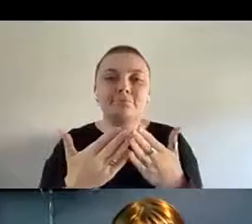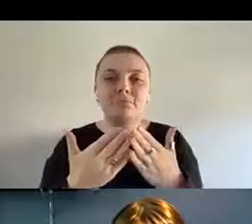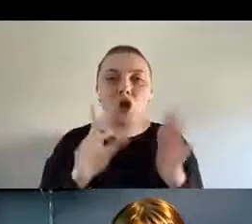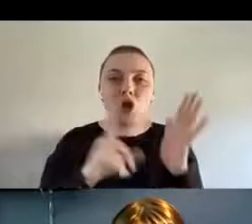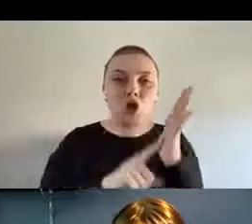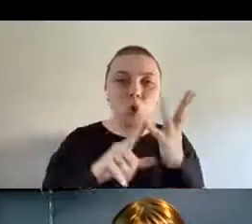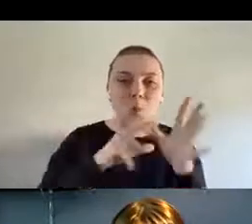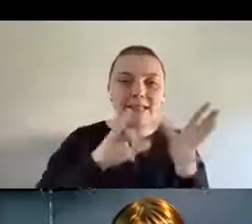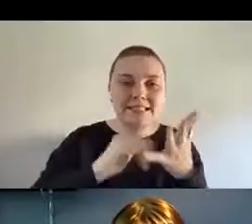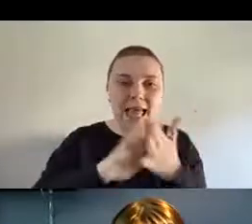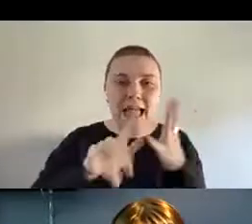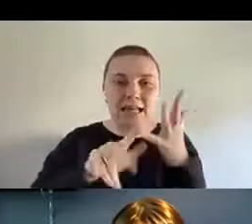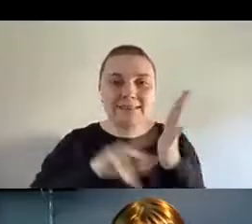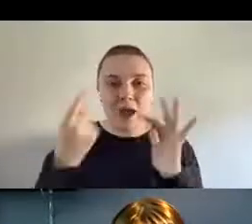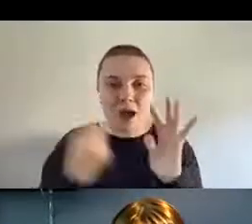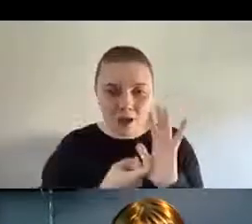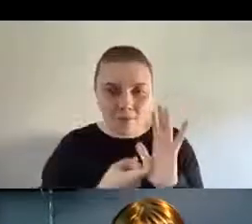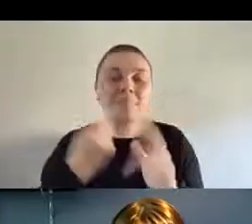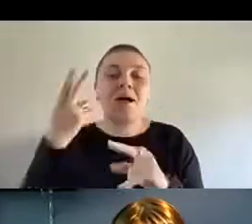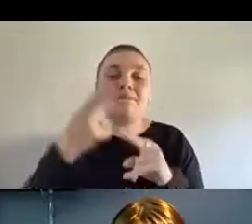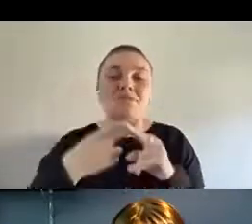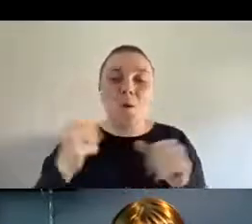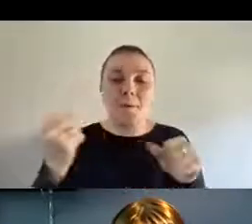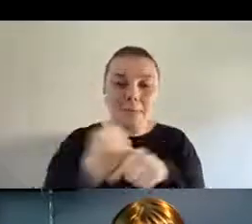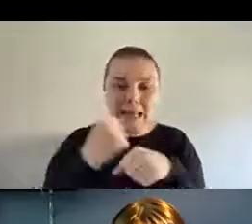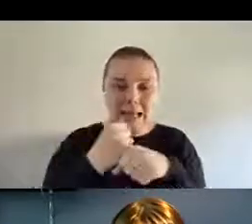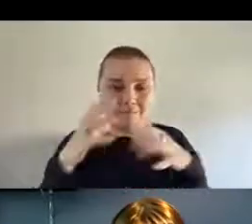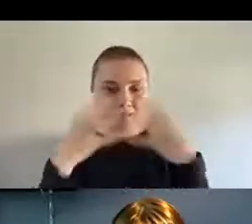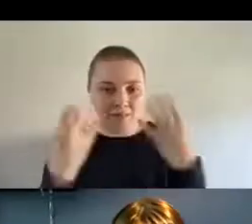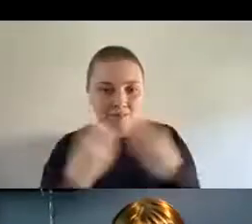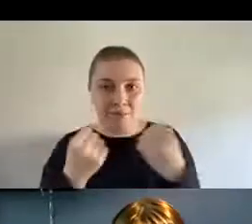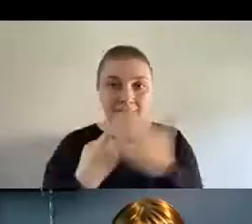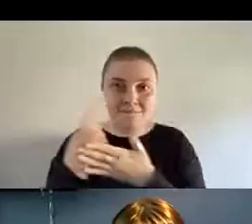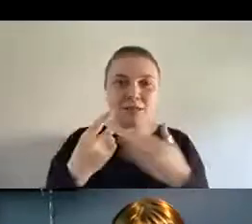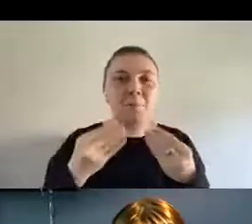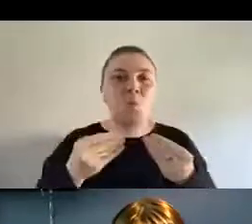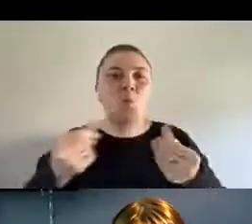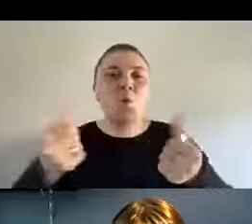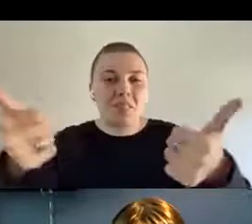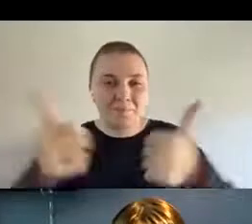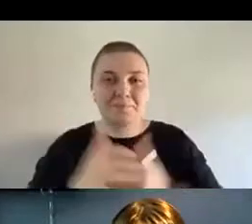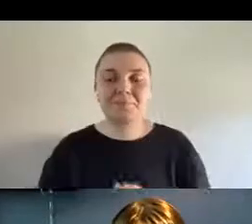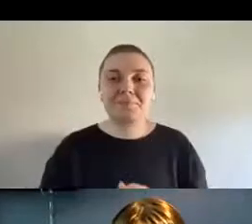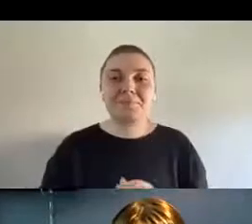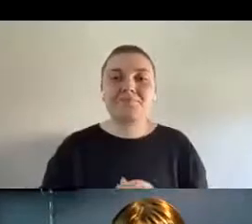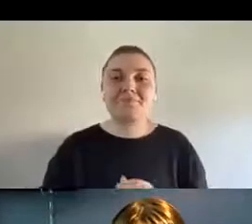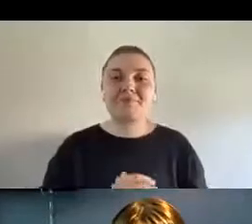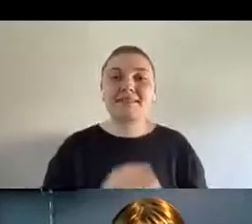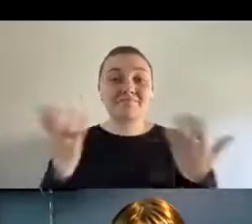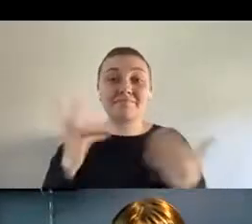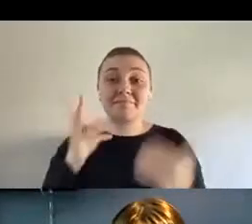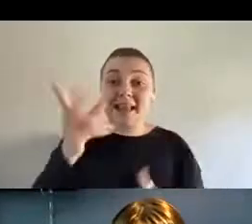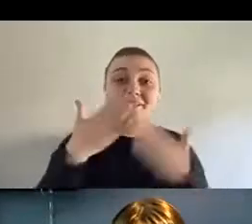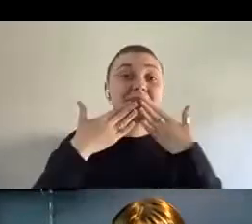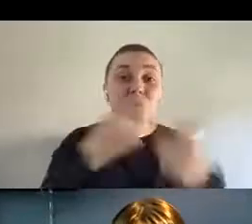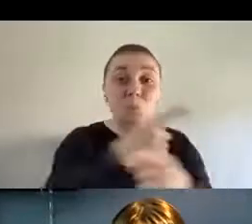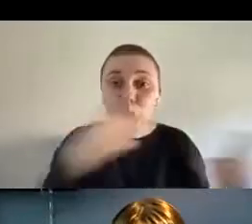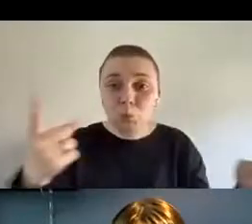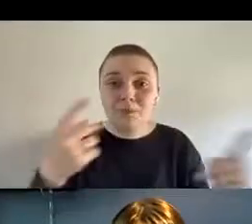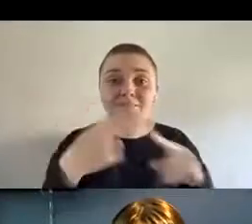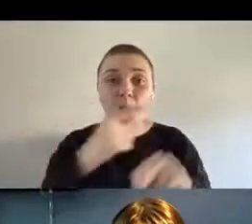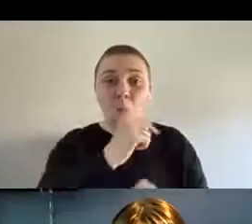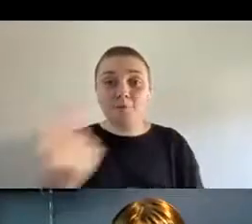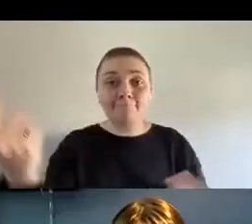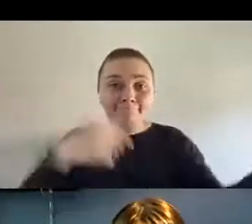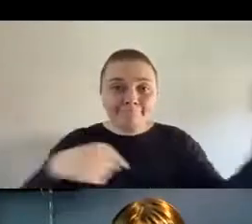Hunter, for making sure that our event ran smoothly. And once again, thanks all to everybody that came along